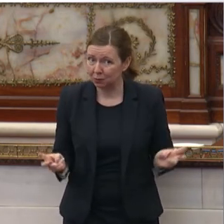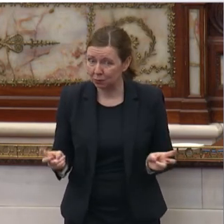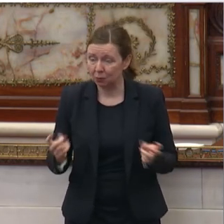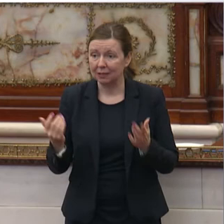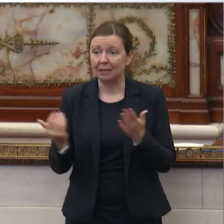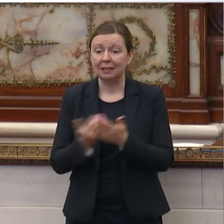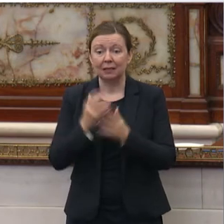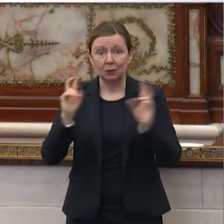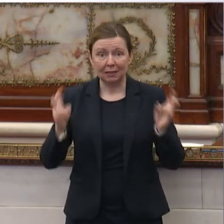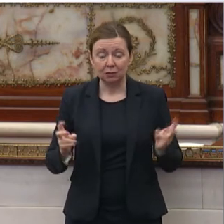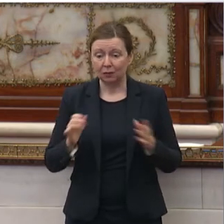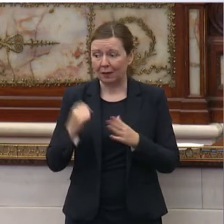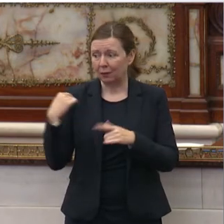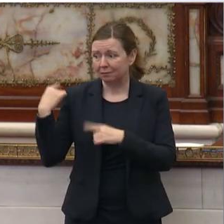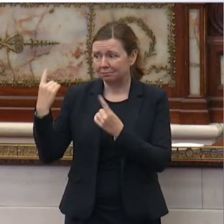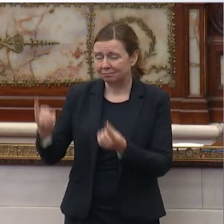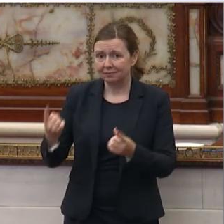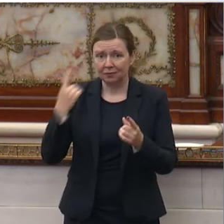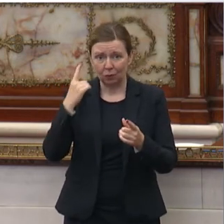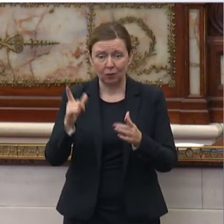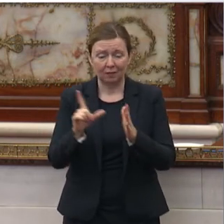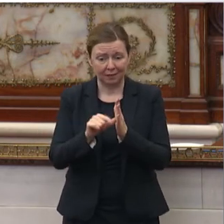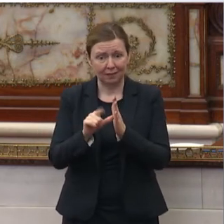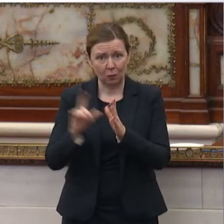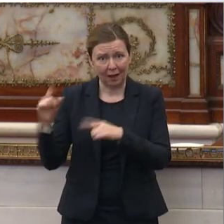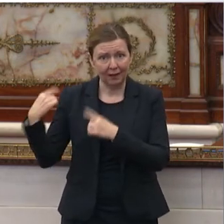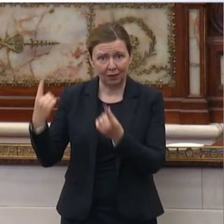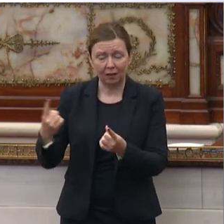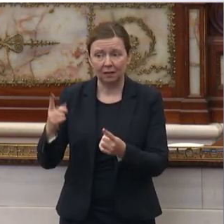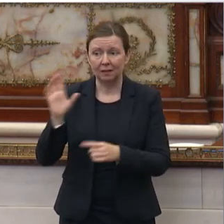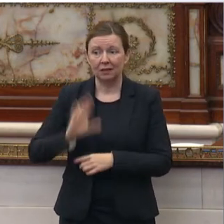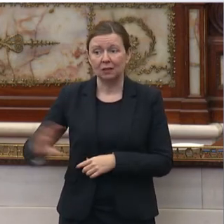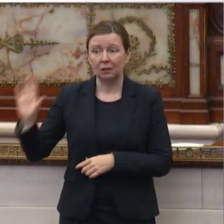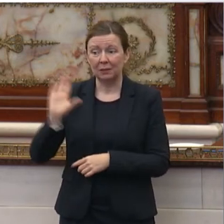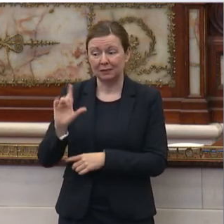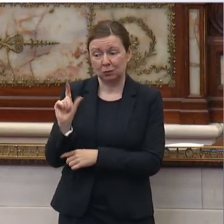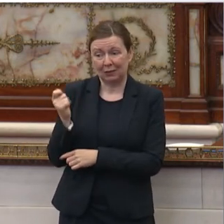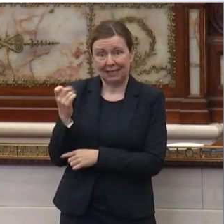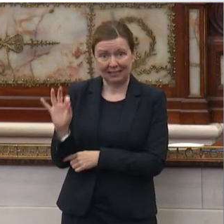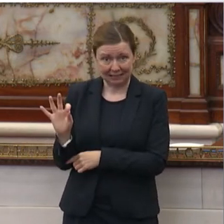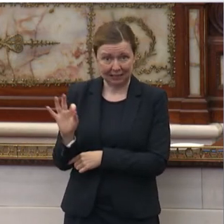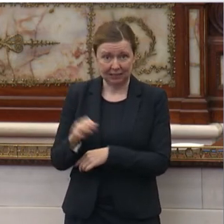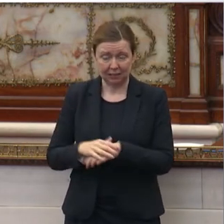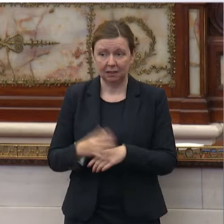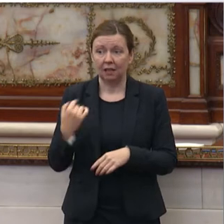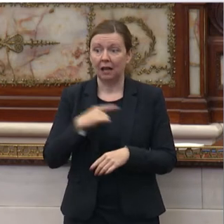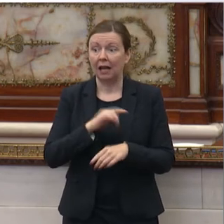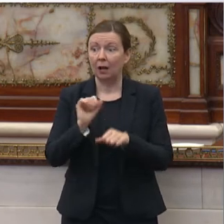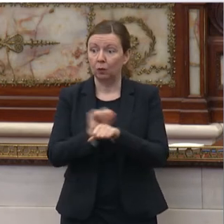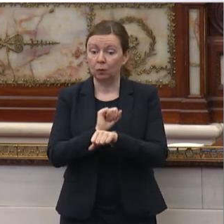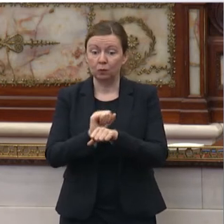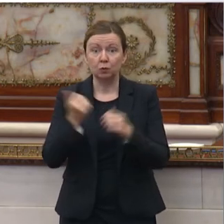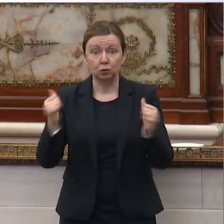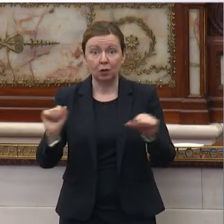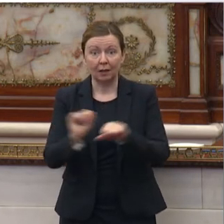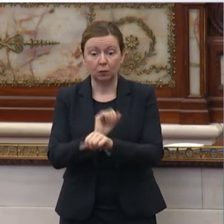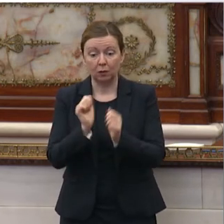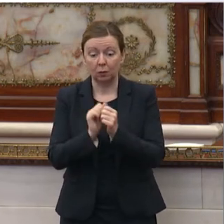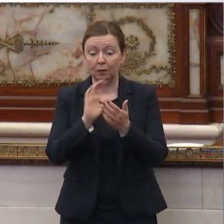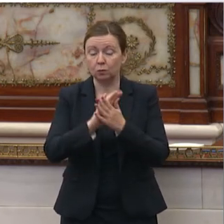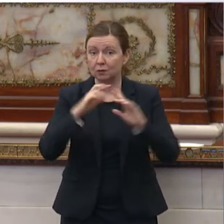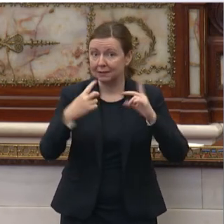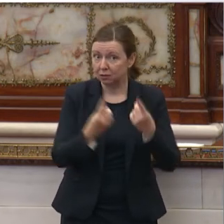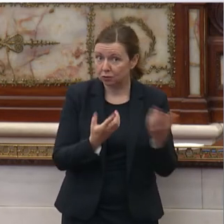issue that we have been dealing with for some time. Going back to 2019, and we're trying to work with the school